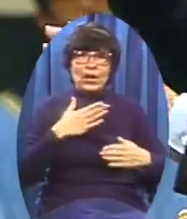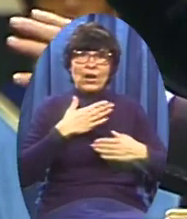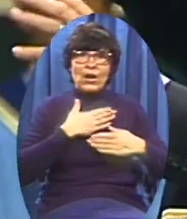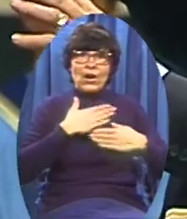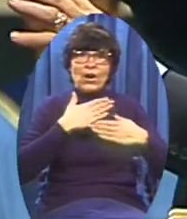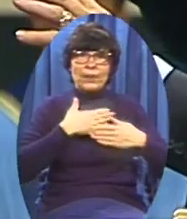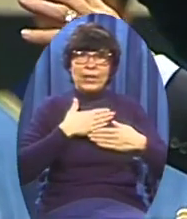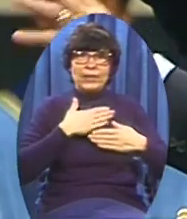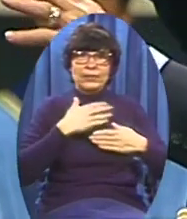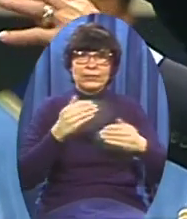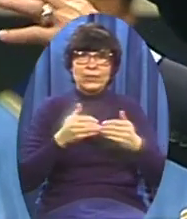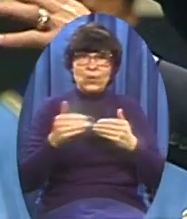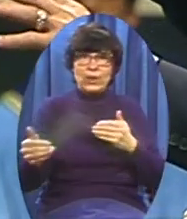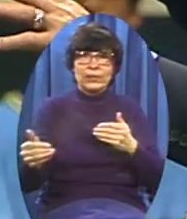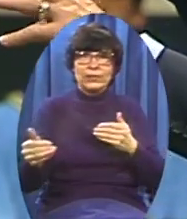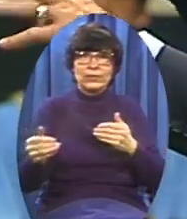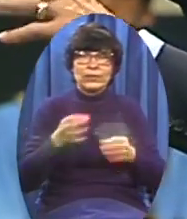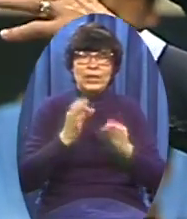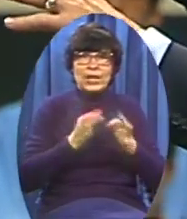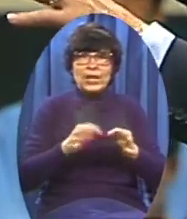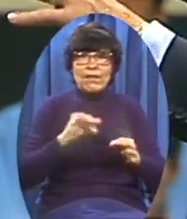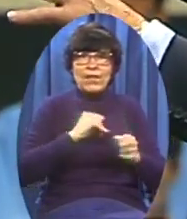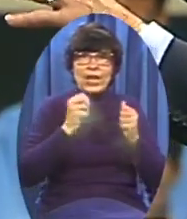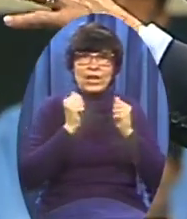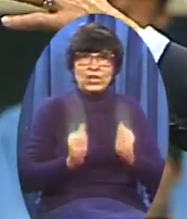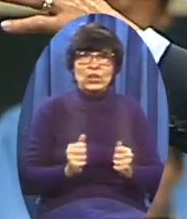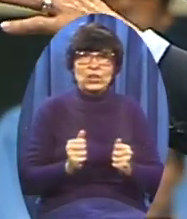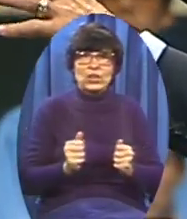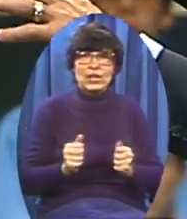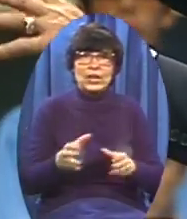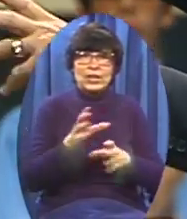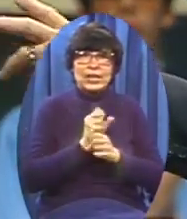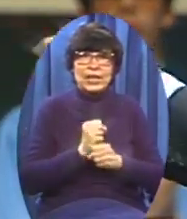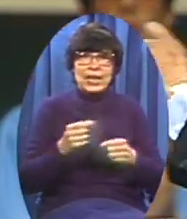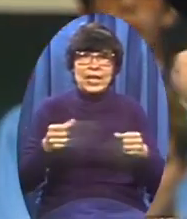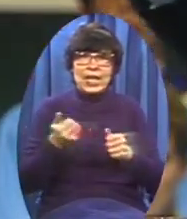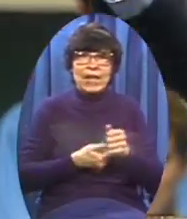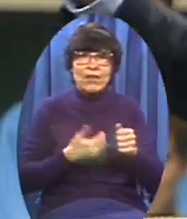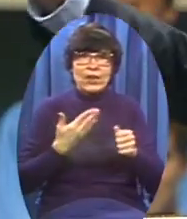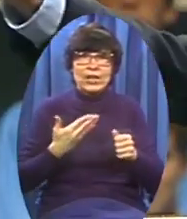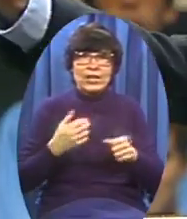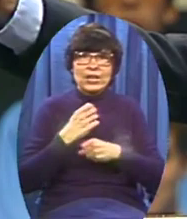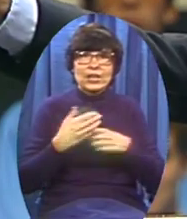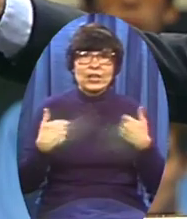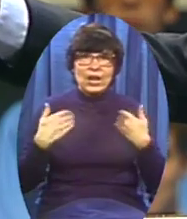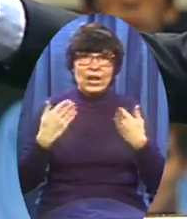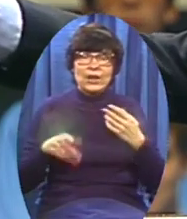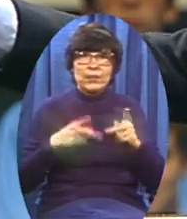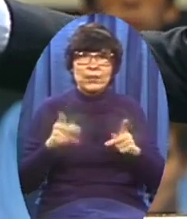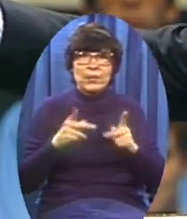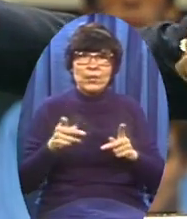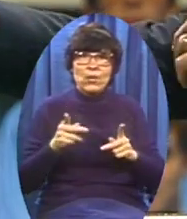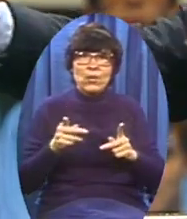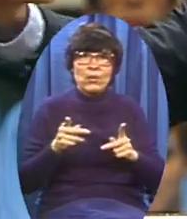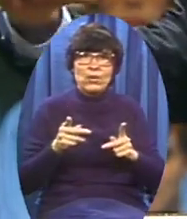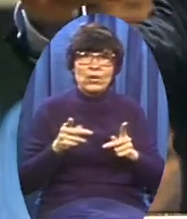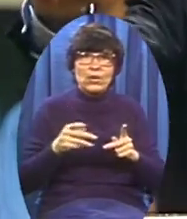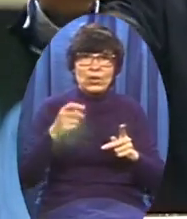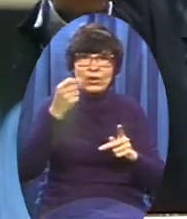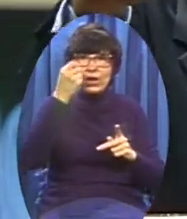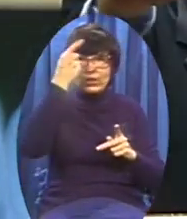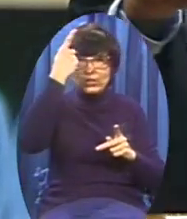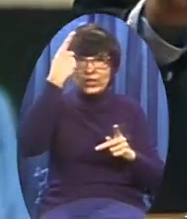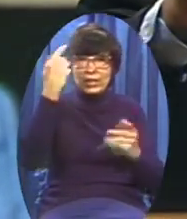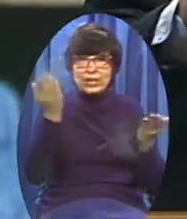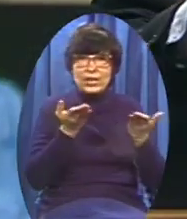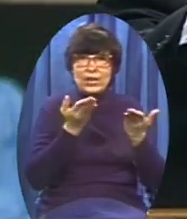and every person in this audience and all of you that are looking by television to realize that just 3 feet back of you is death